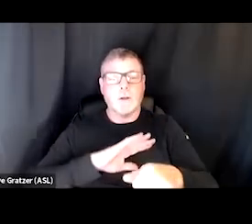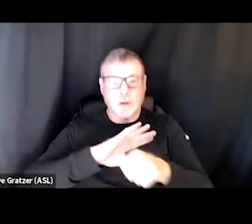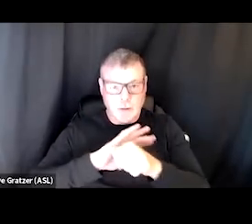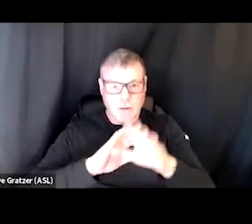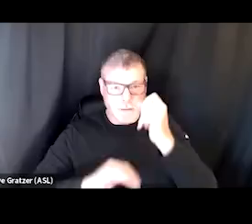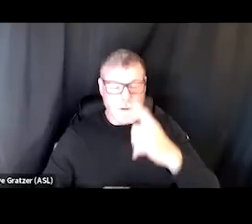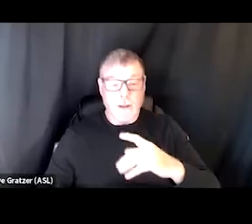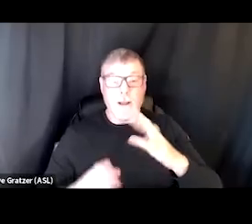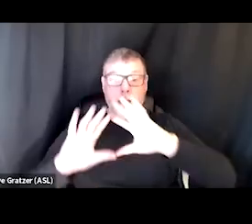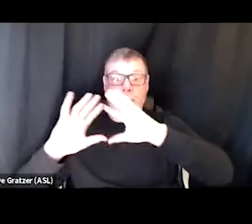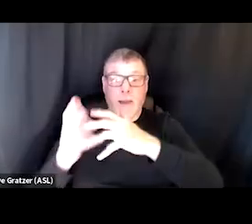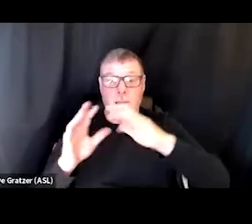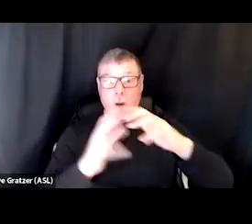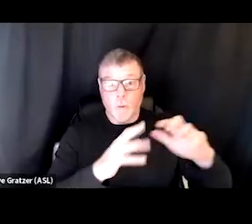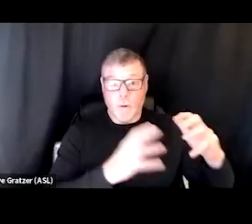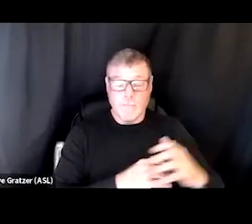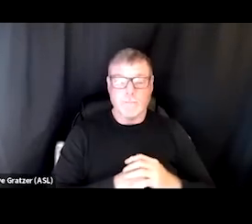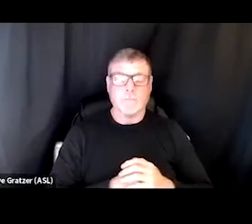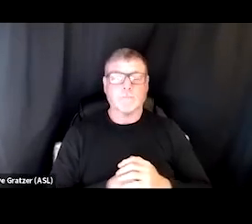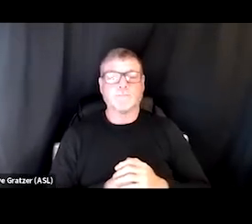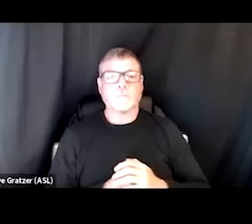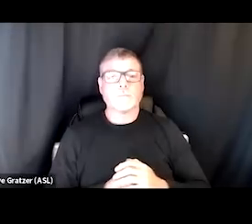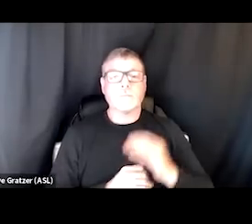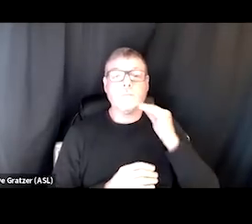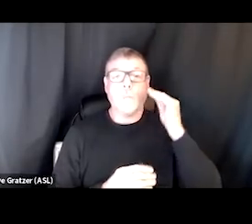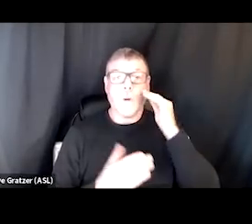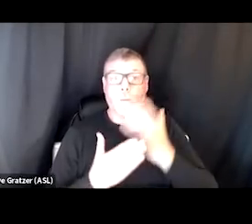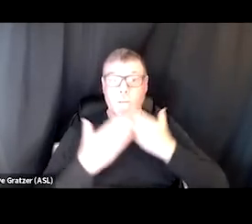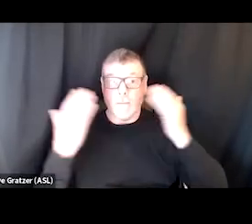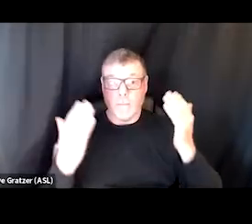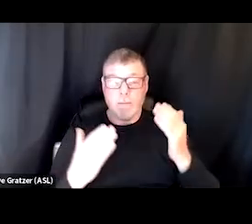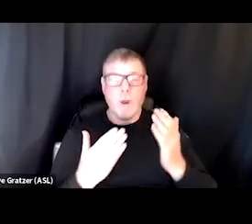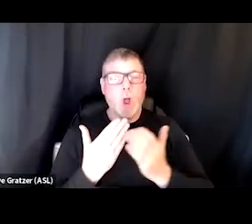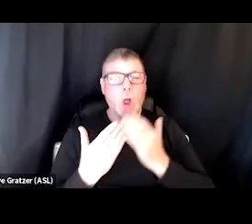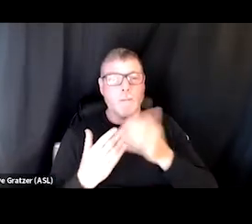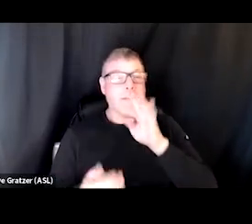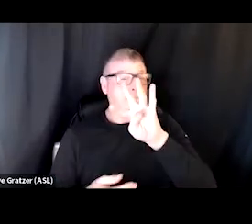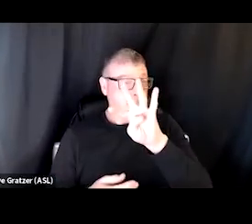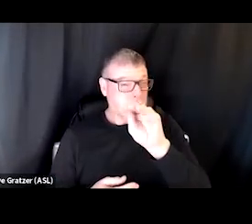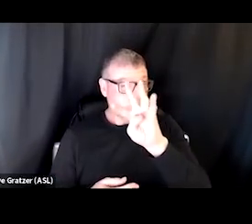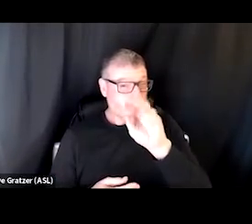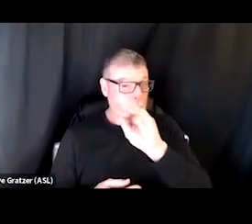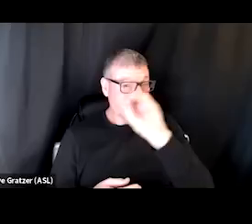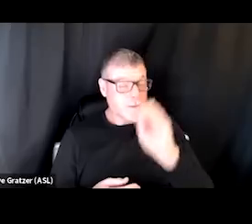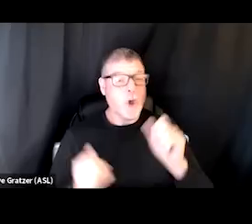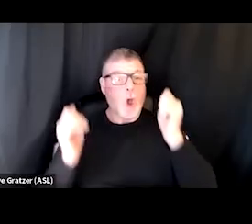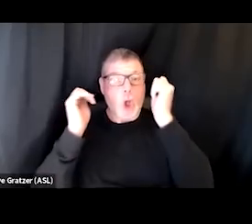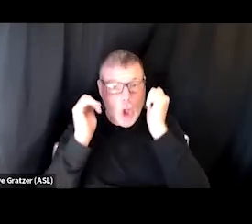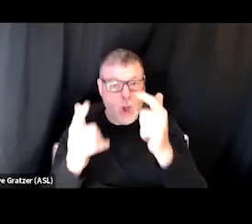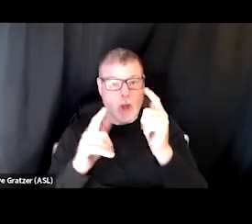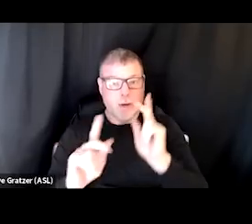when we think of the categories of homelessness, we know that nearly 40% of all